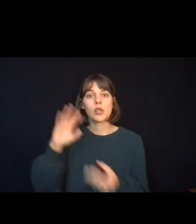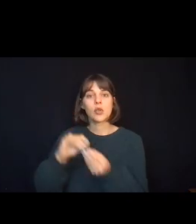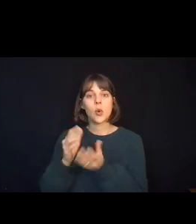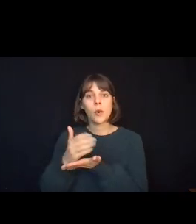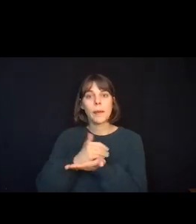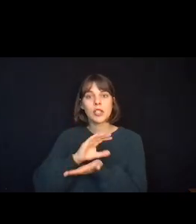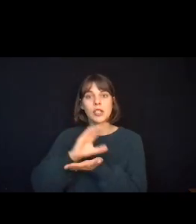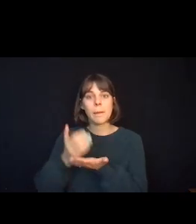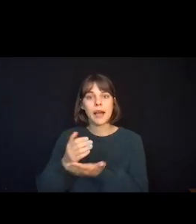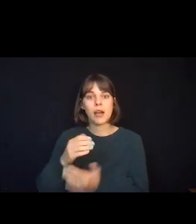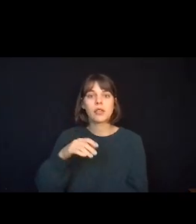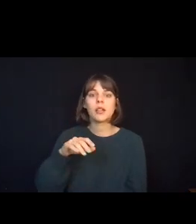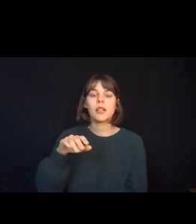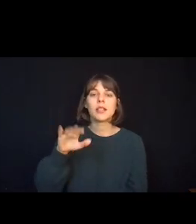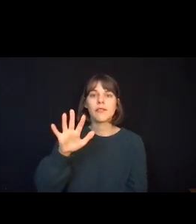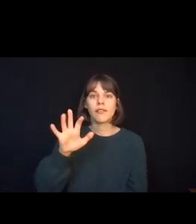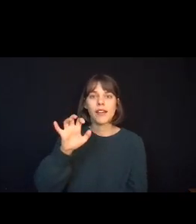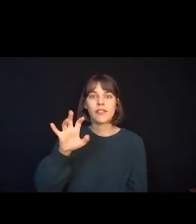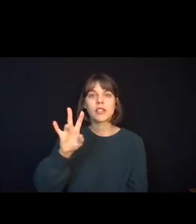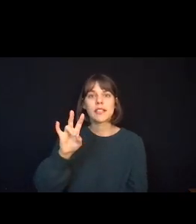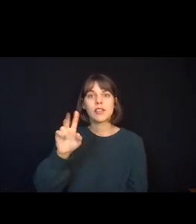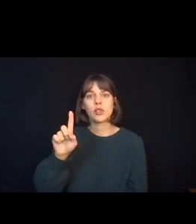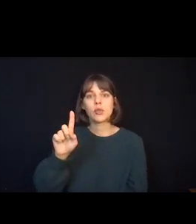would be $572.2 million.